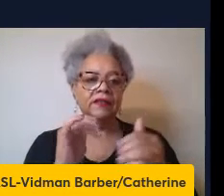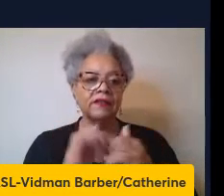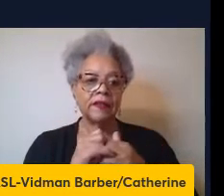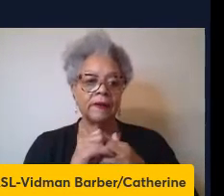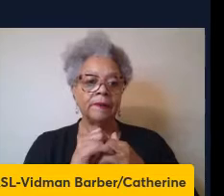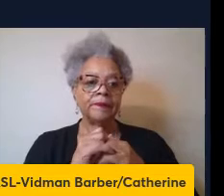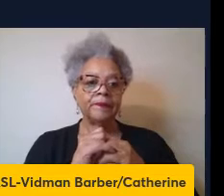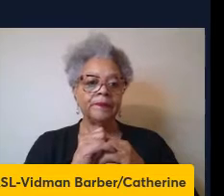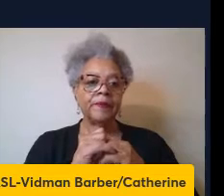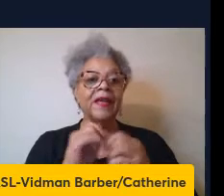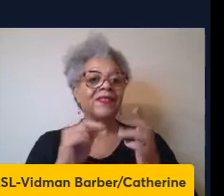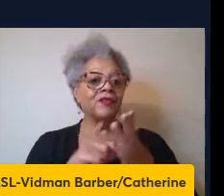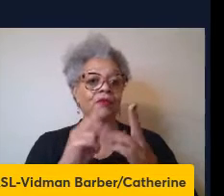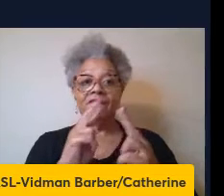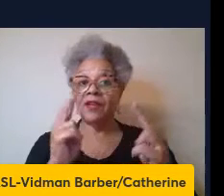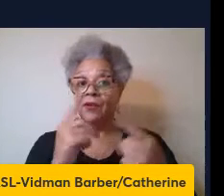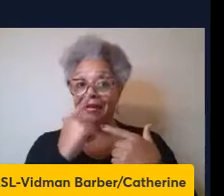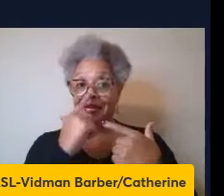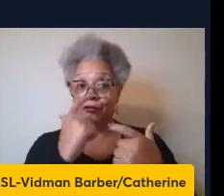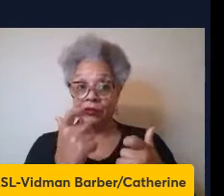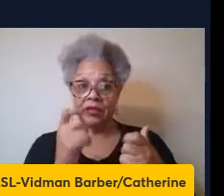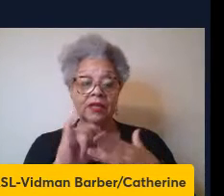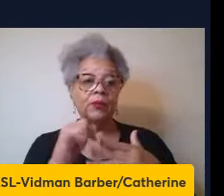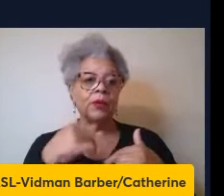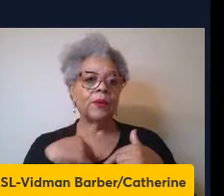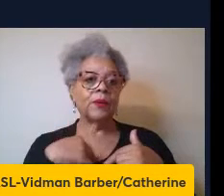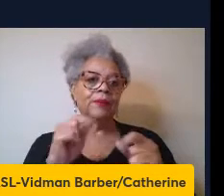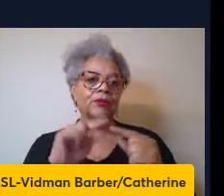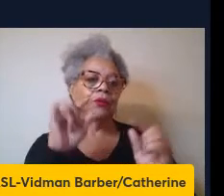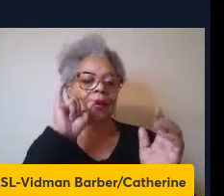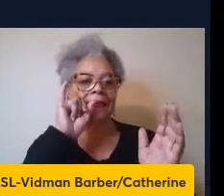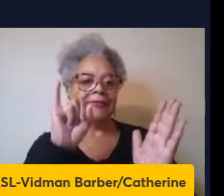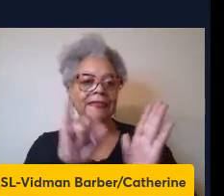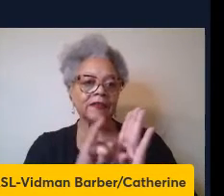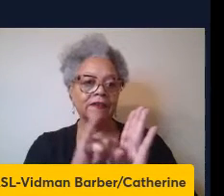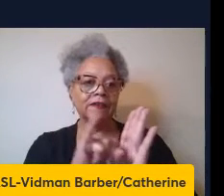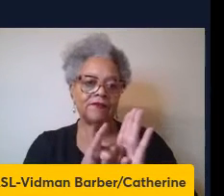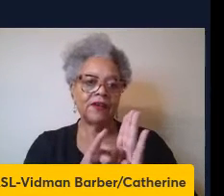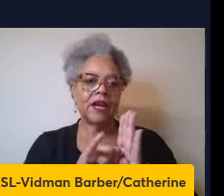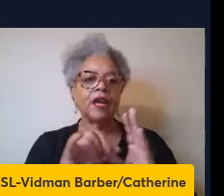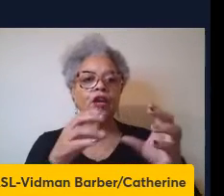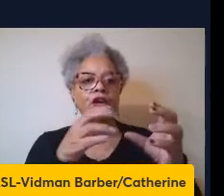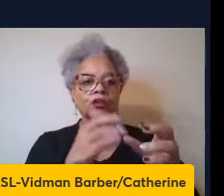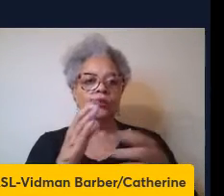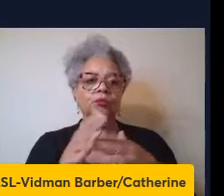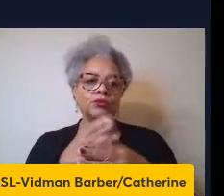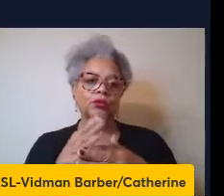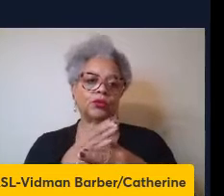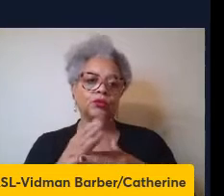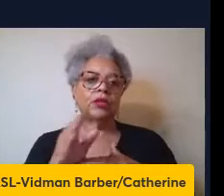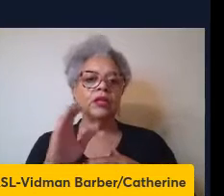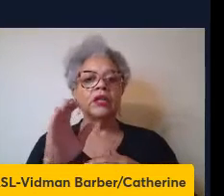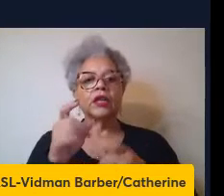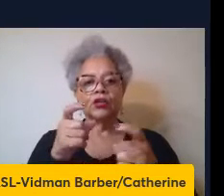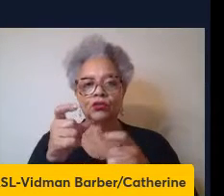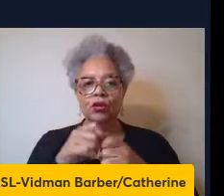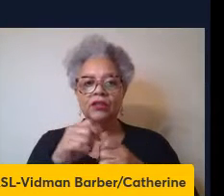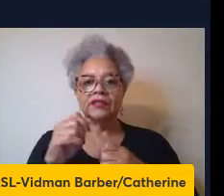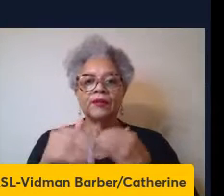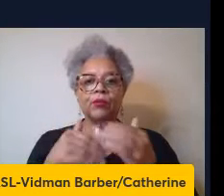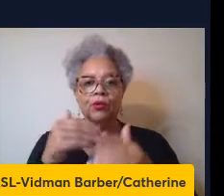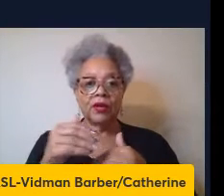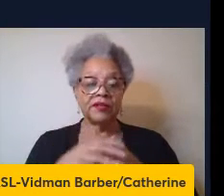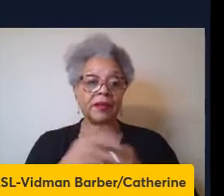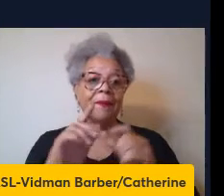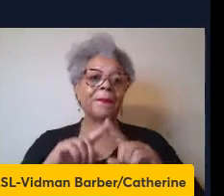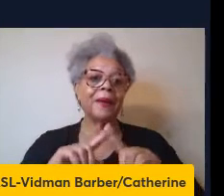interesting finding that we're at least able to identify some clusters that were different between controllers and progressors. However, the